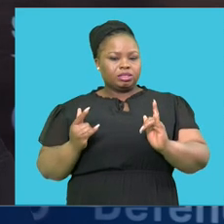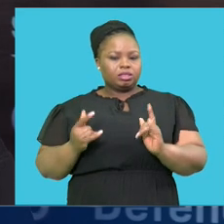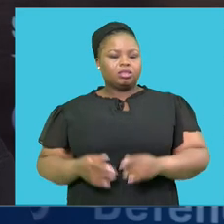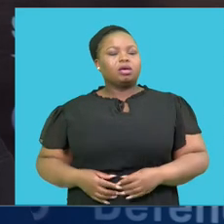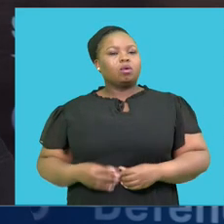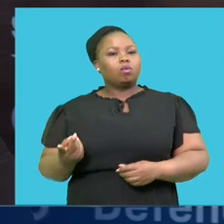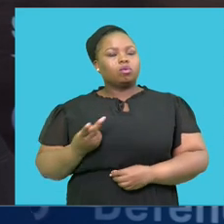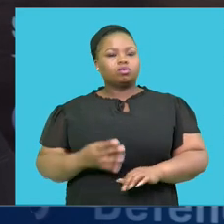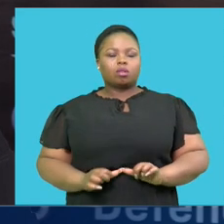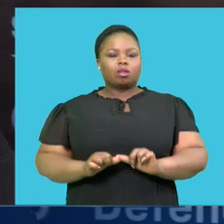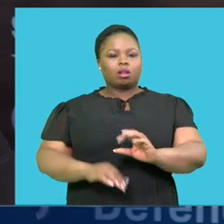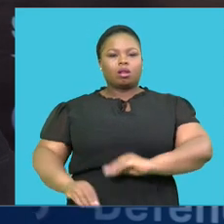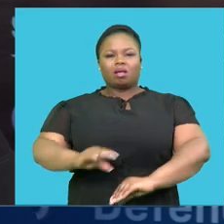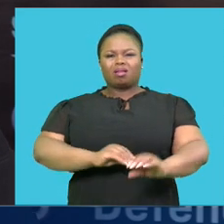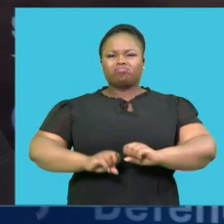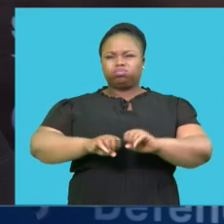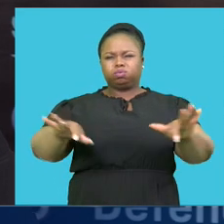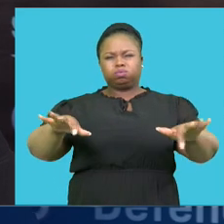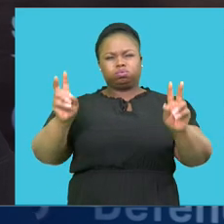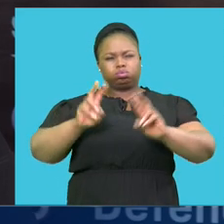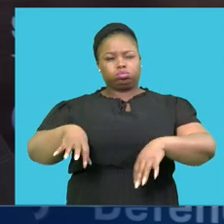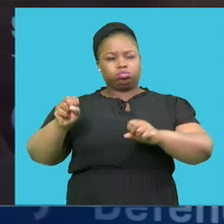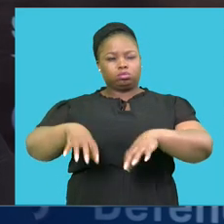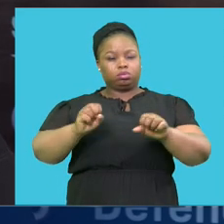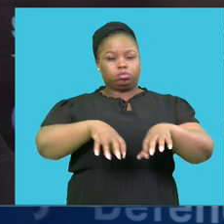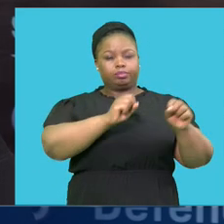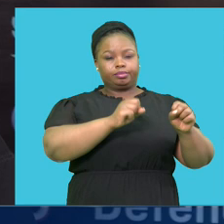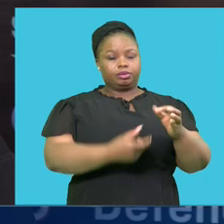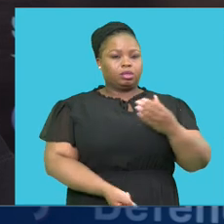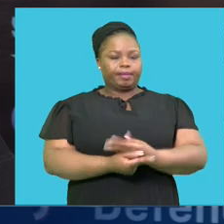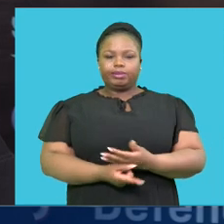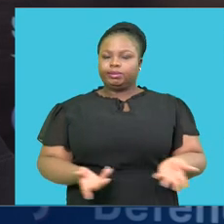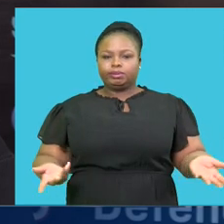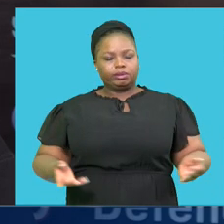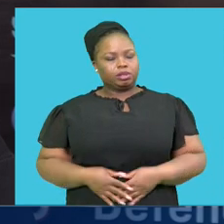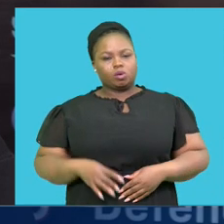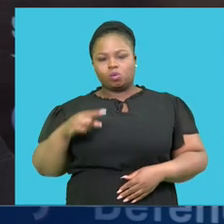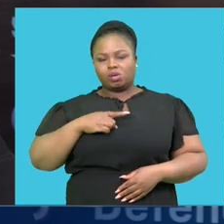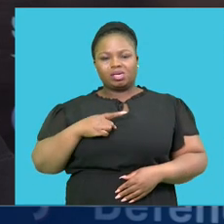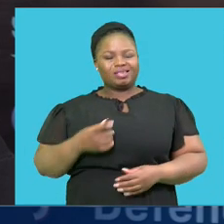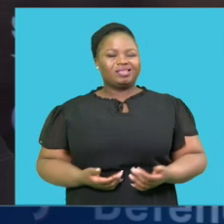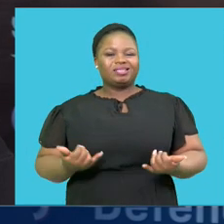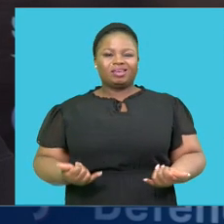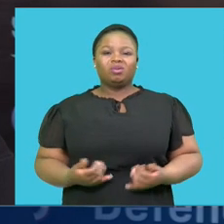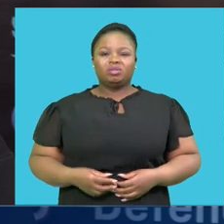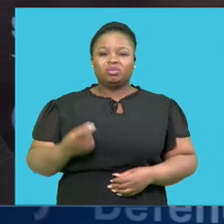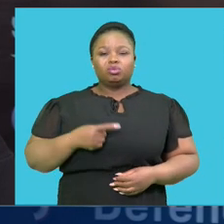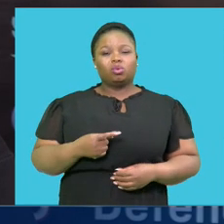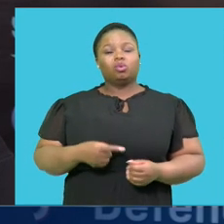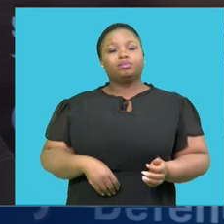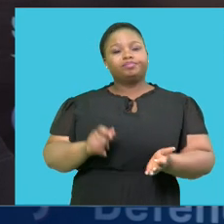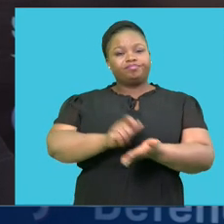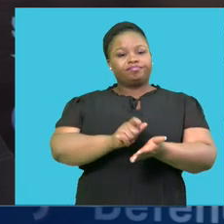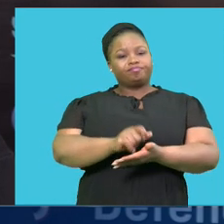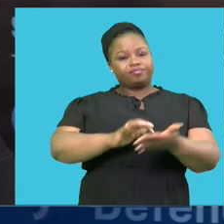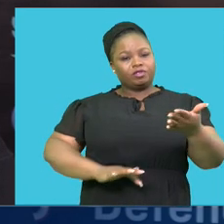the ongoing widespread electricity outages across the city, the contemptuous and disdainful press statement issued by the